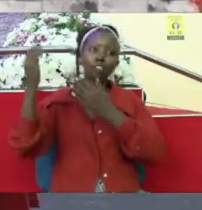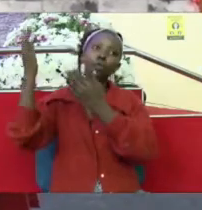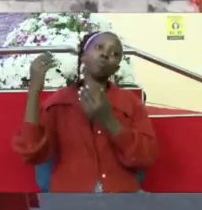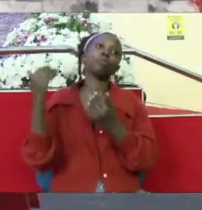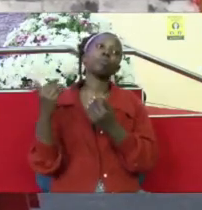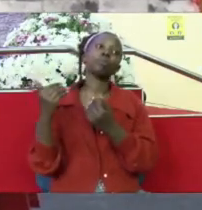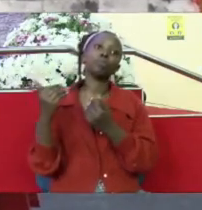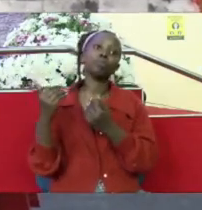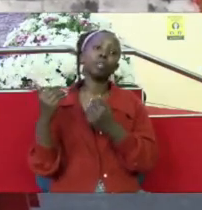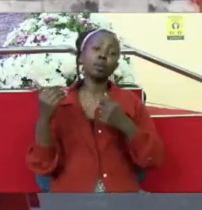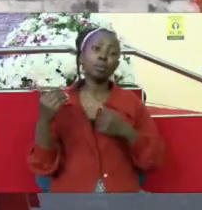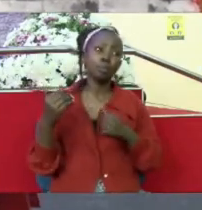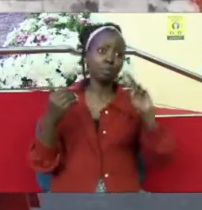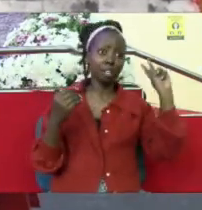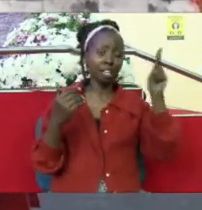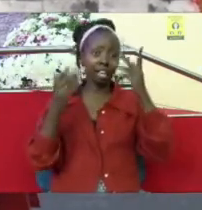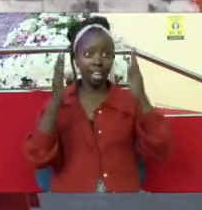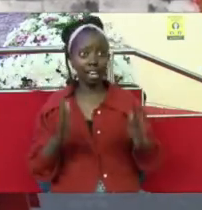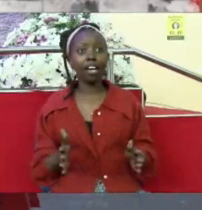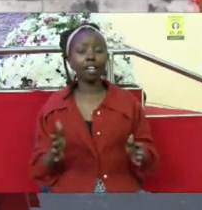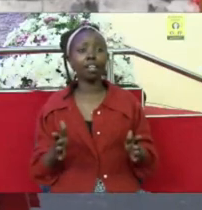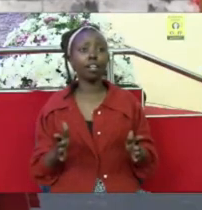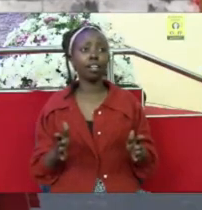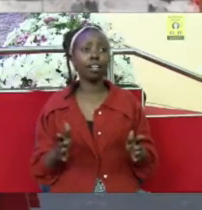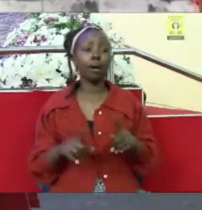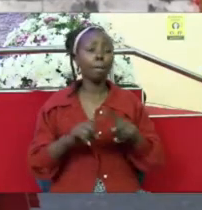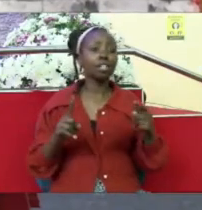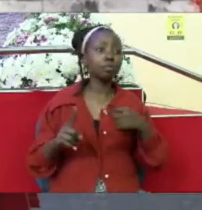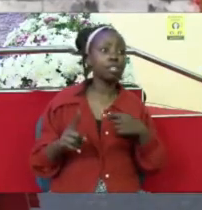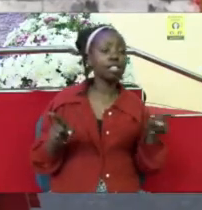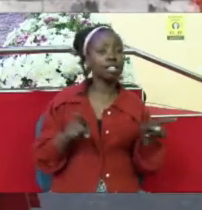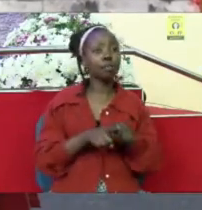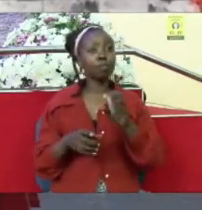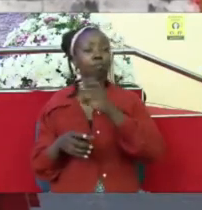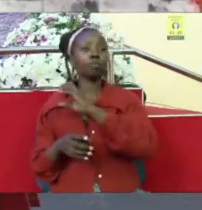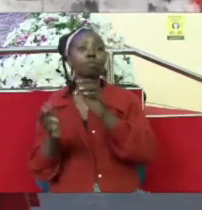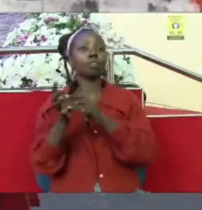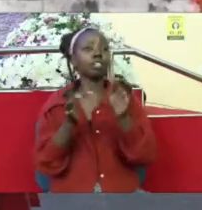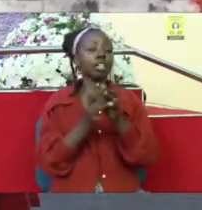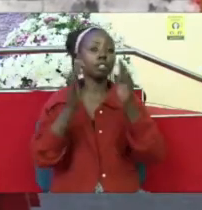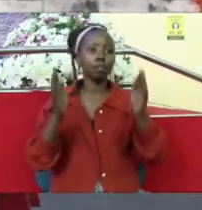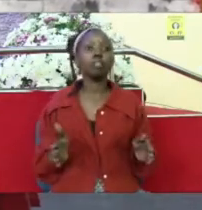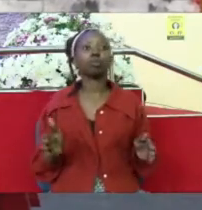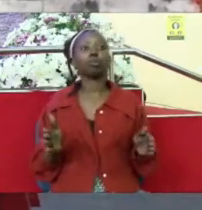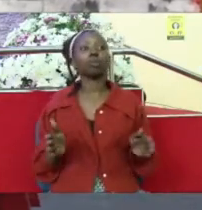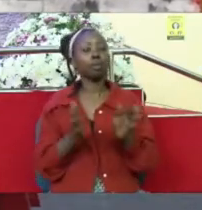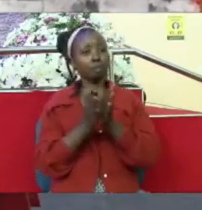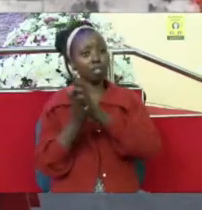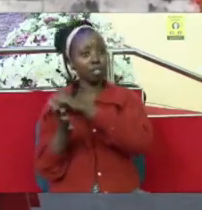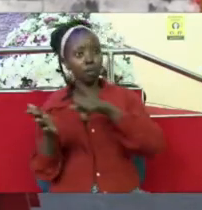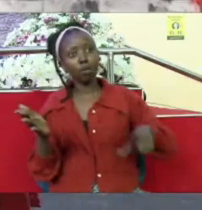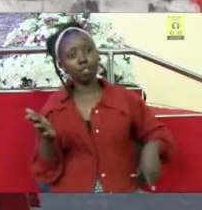tumaini. I'm a Kenyan. Mimi ni Mkenya. But I have another dual citizen. Lakini niko na utaifa mwingine. Bwana Yesu